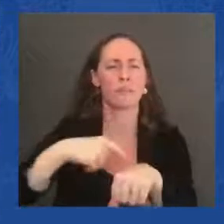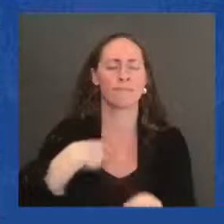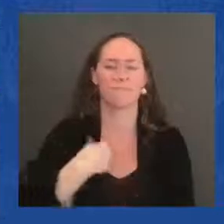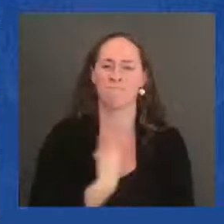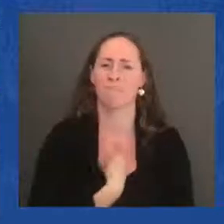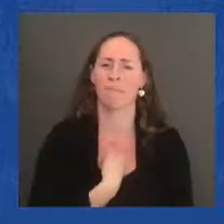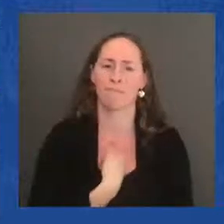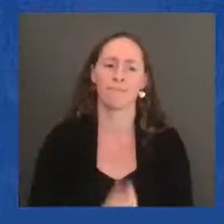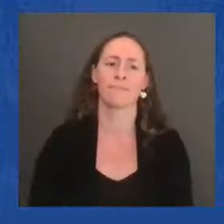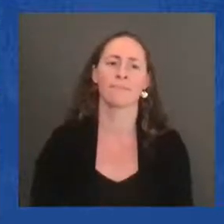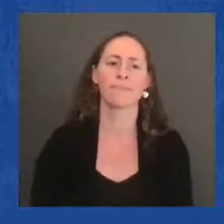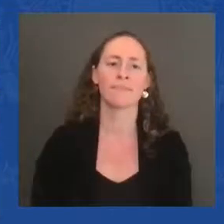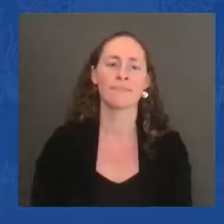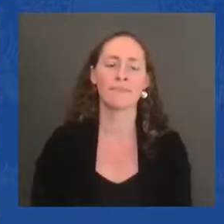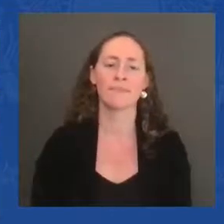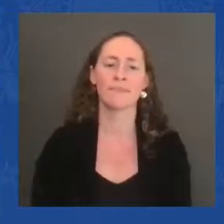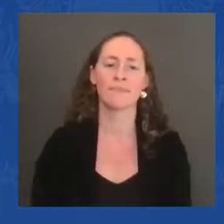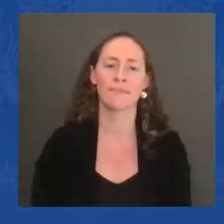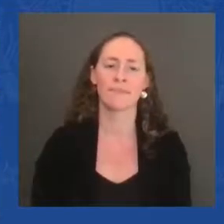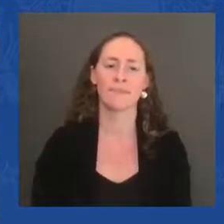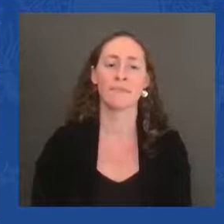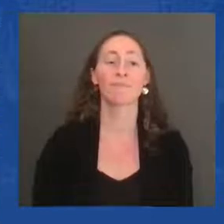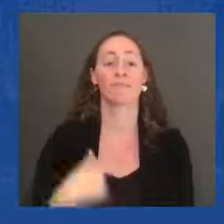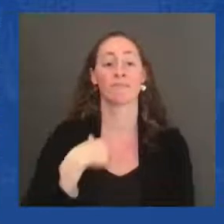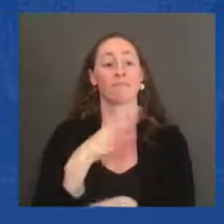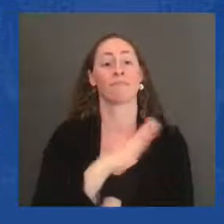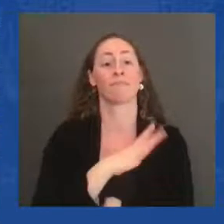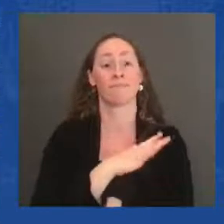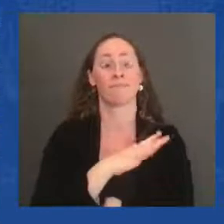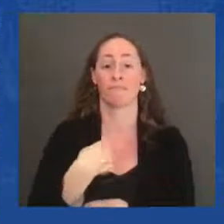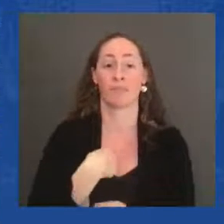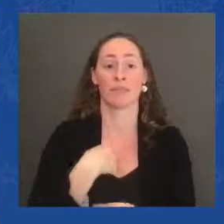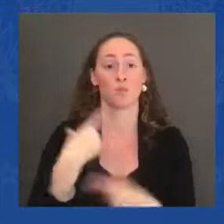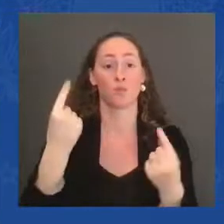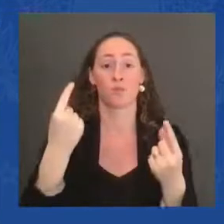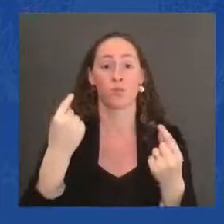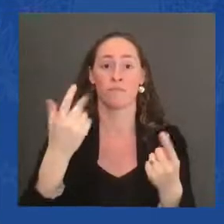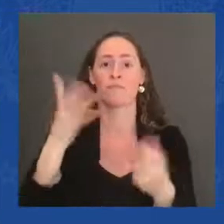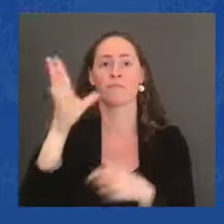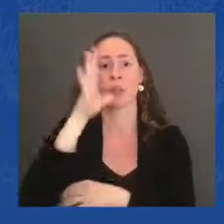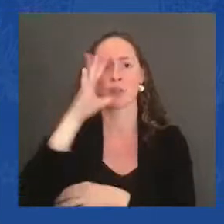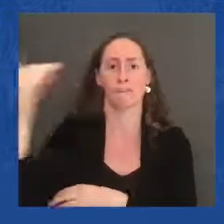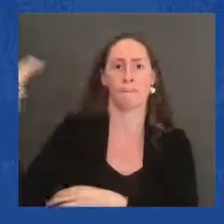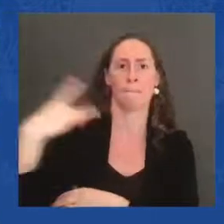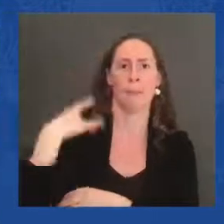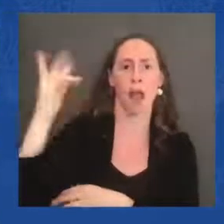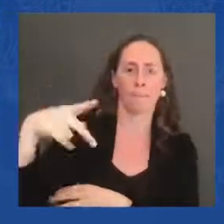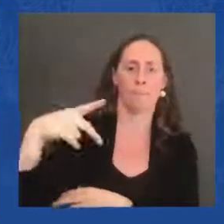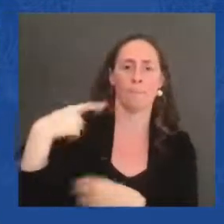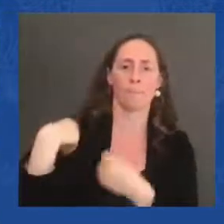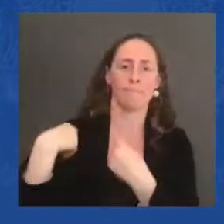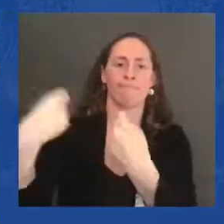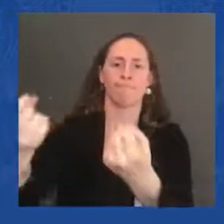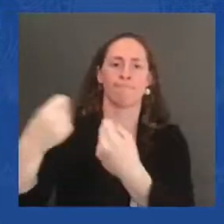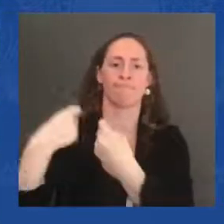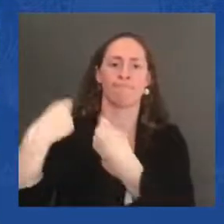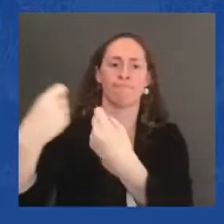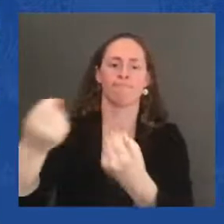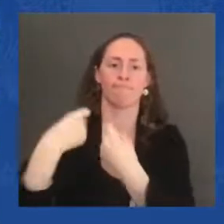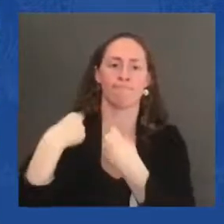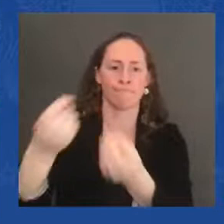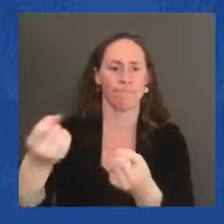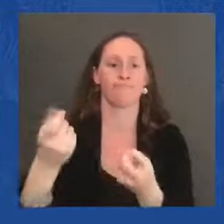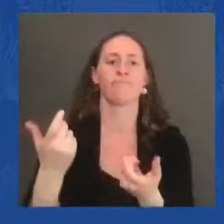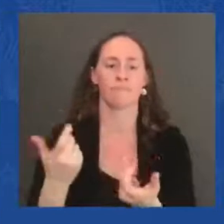from school, and the school bus wasn't around then, and drive me to the parking lot. And right across the street from the school was a fire station,